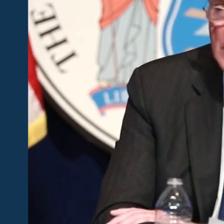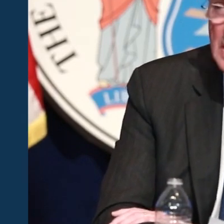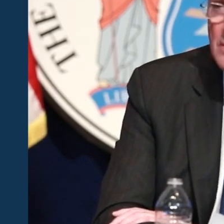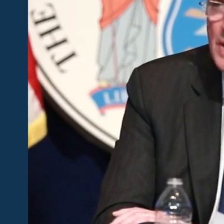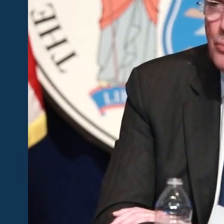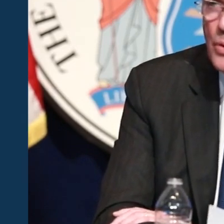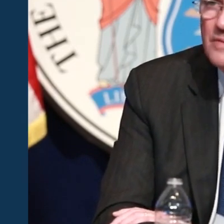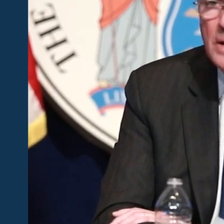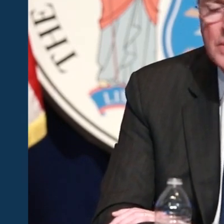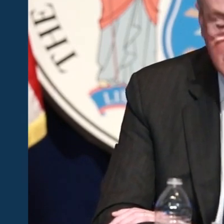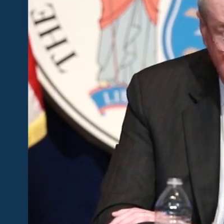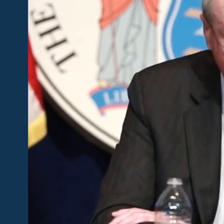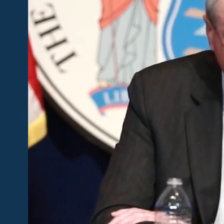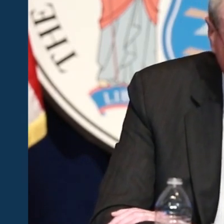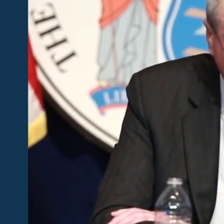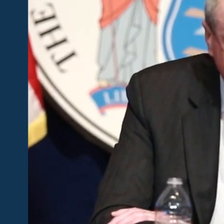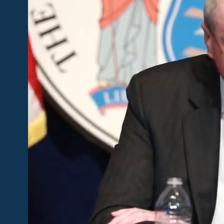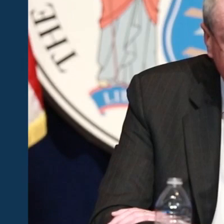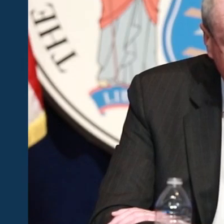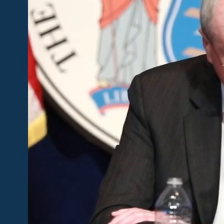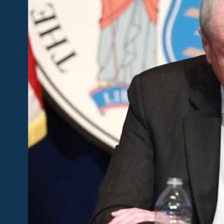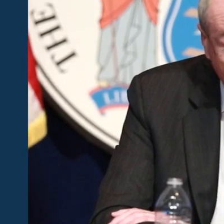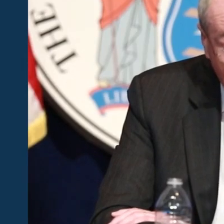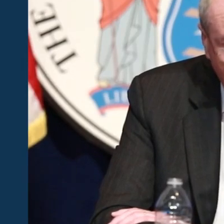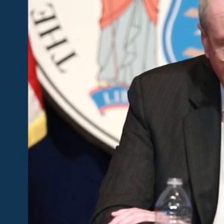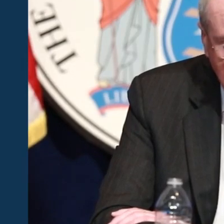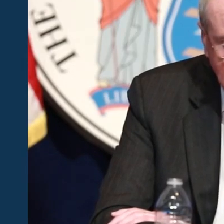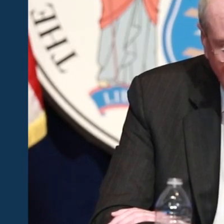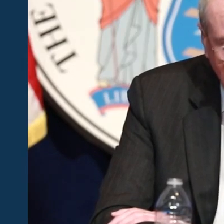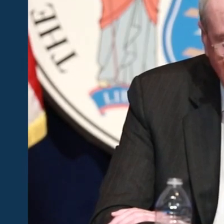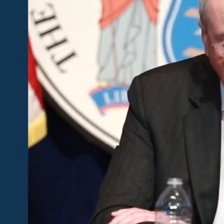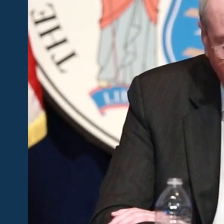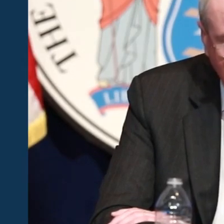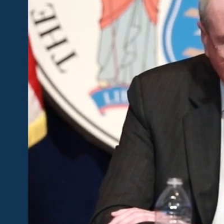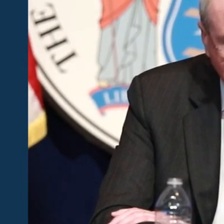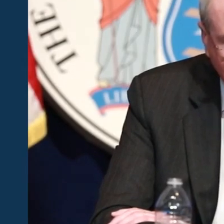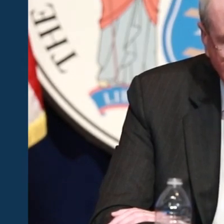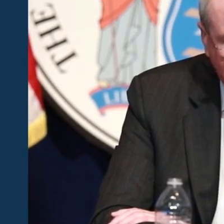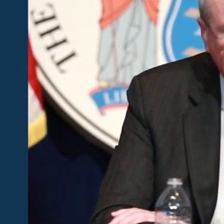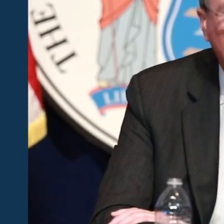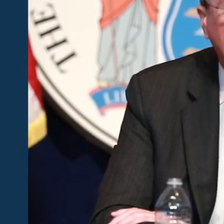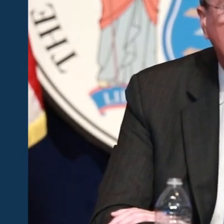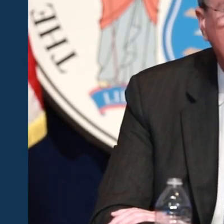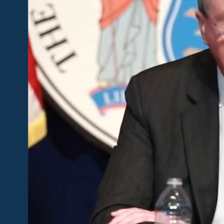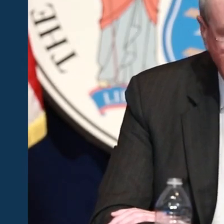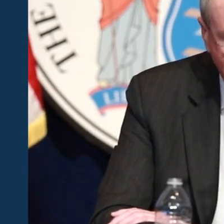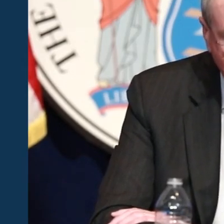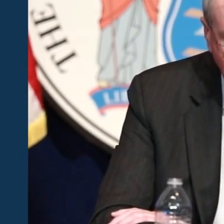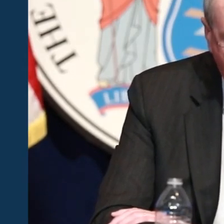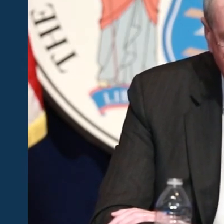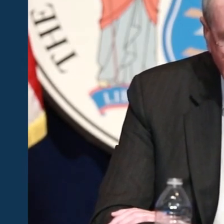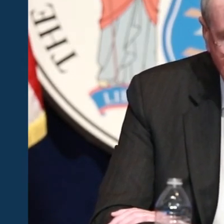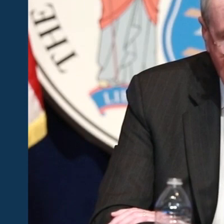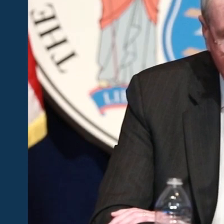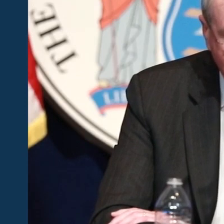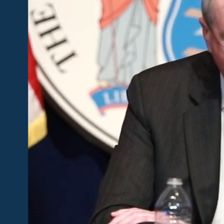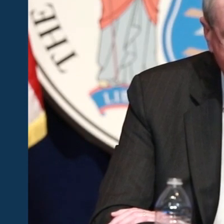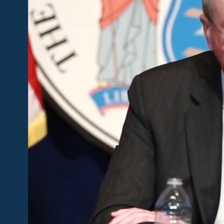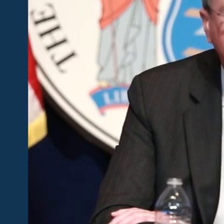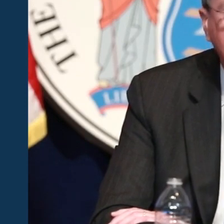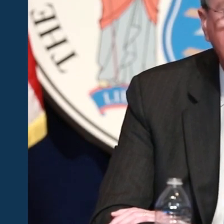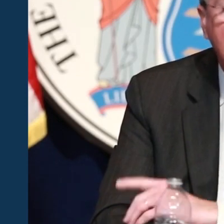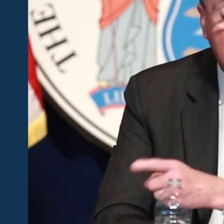approved by the Board of Public Utilities. Finally, under my order, any internet or phone service that was disconnected due to non-payment after